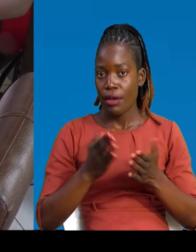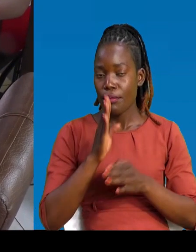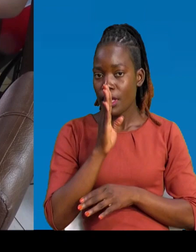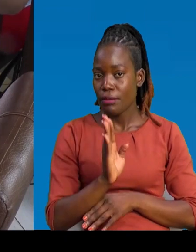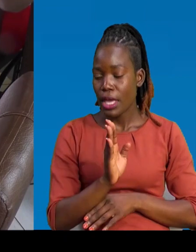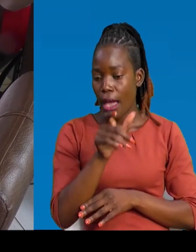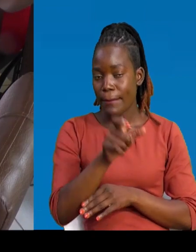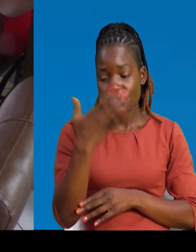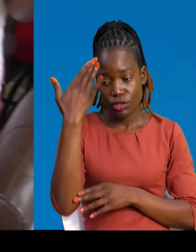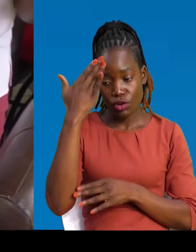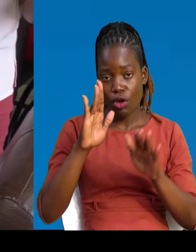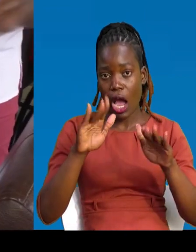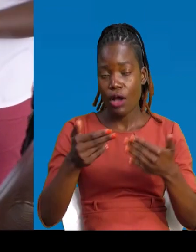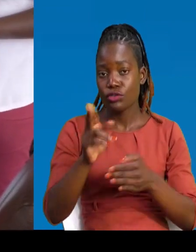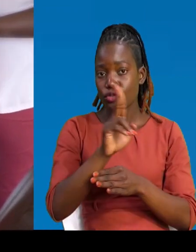wine glasses.